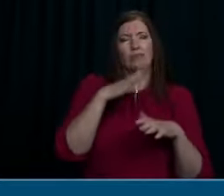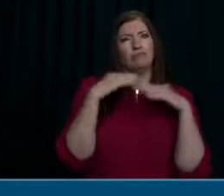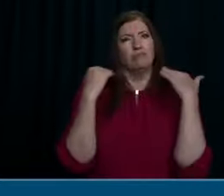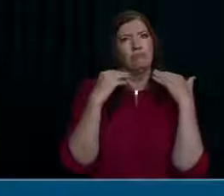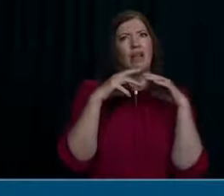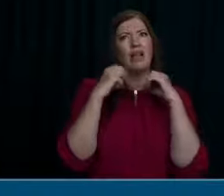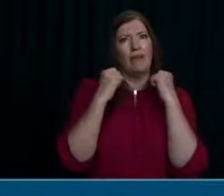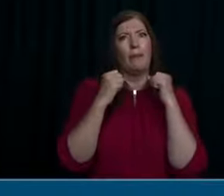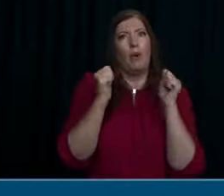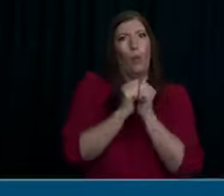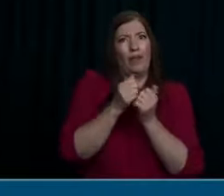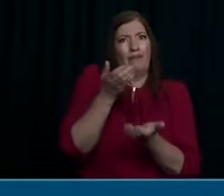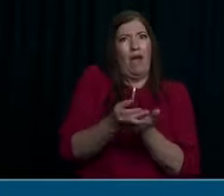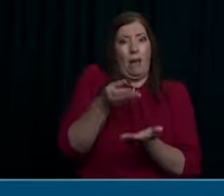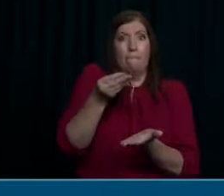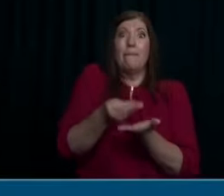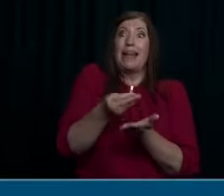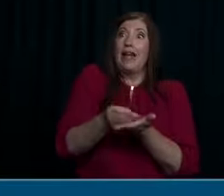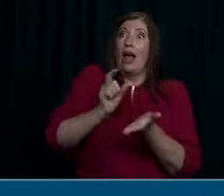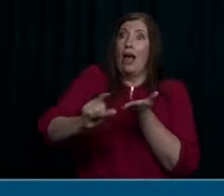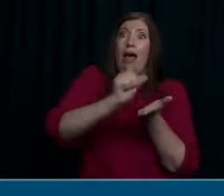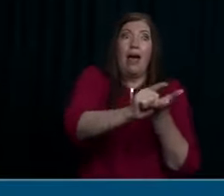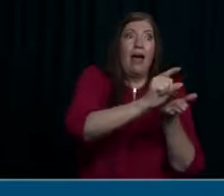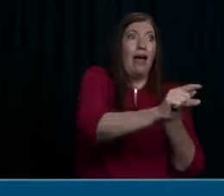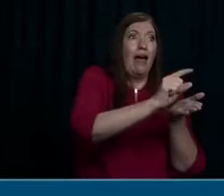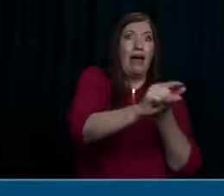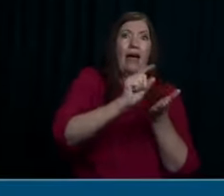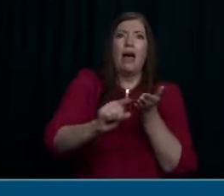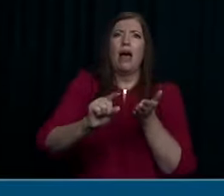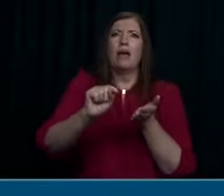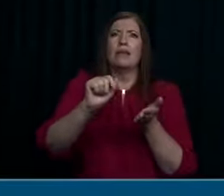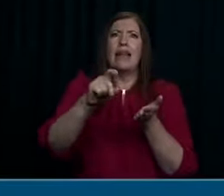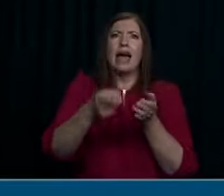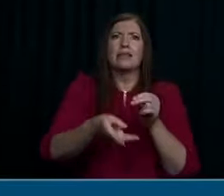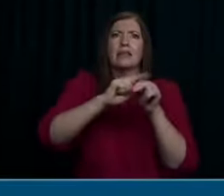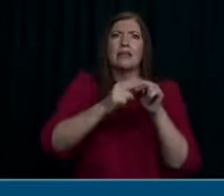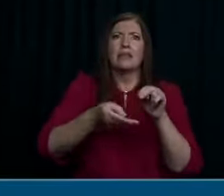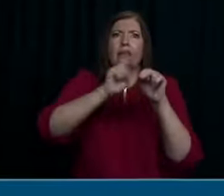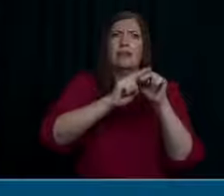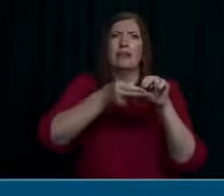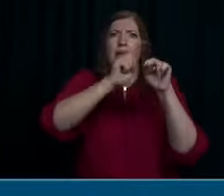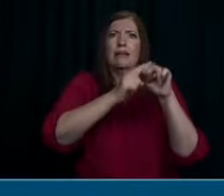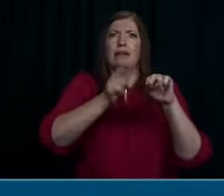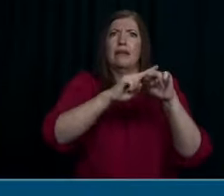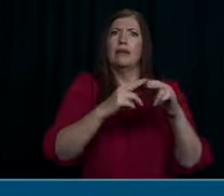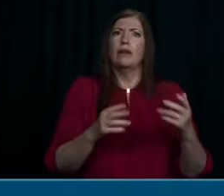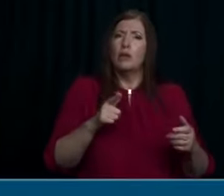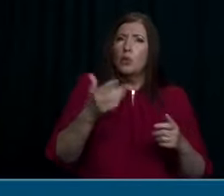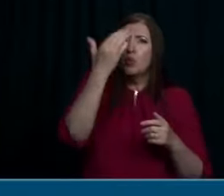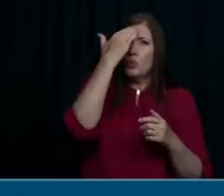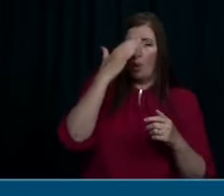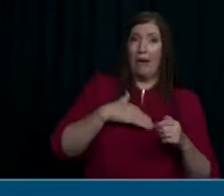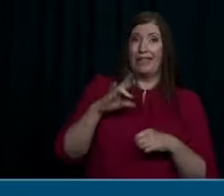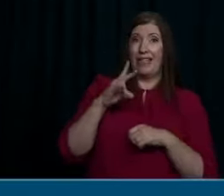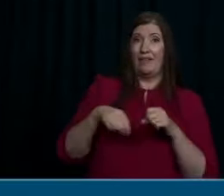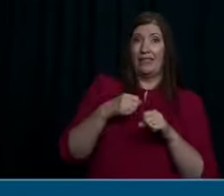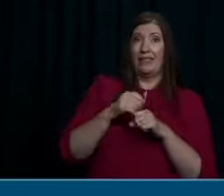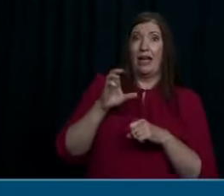fact that the money keeps going out and all we're doing is raising taxes, raising taxes, raising taxes. Did you know in my 7 years as